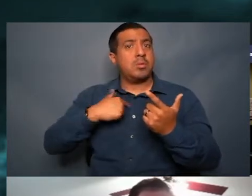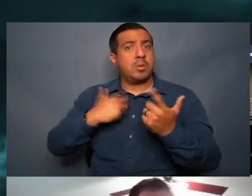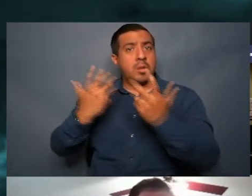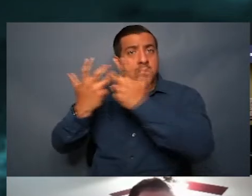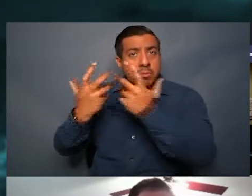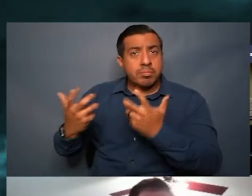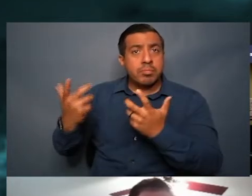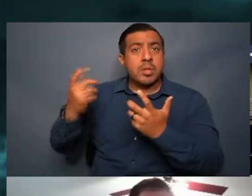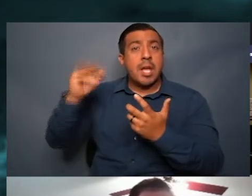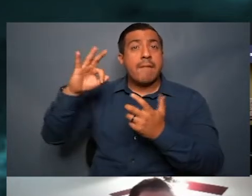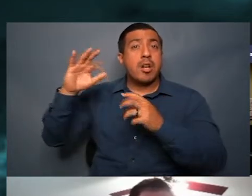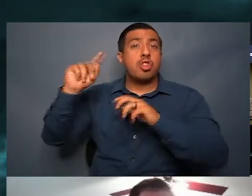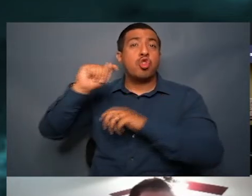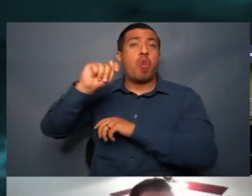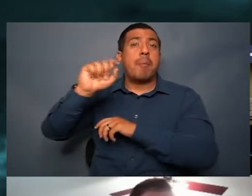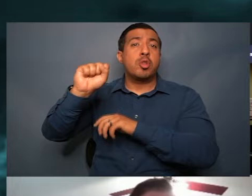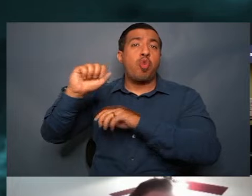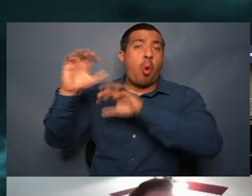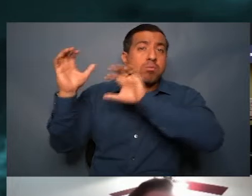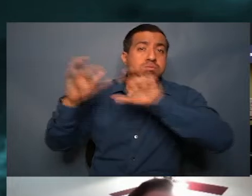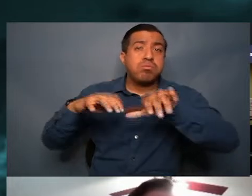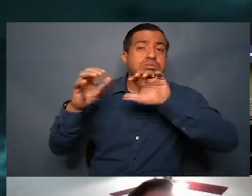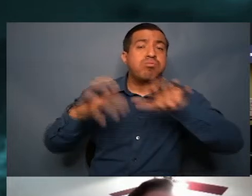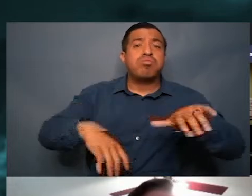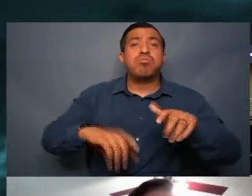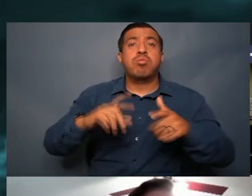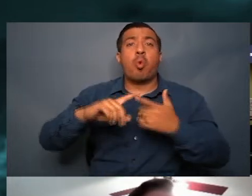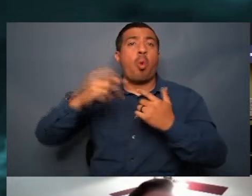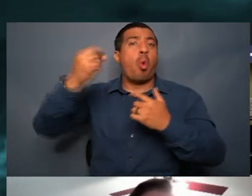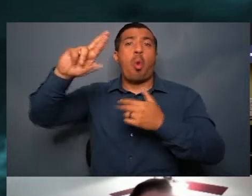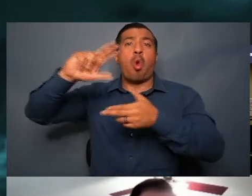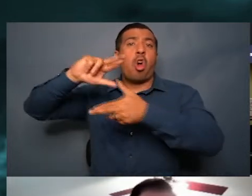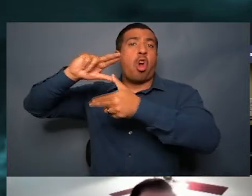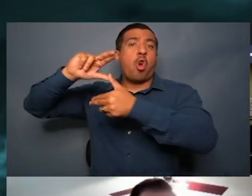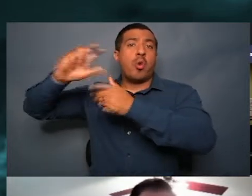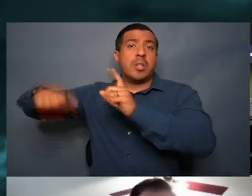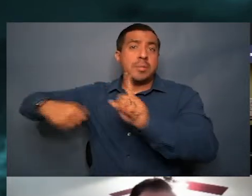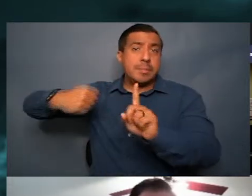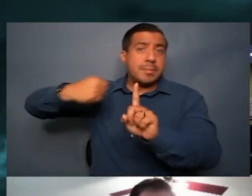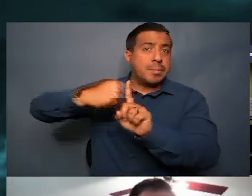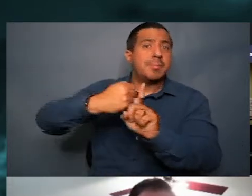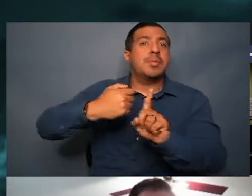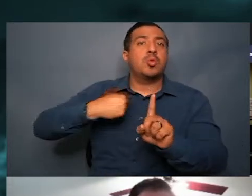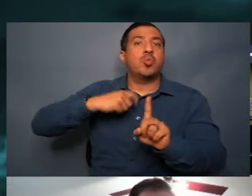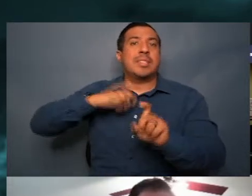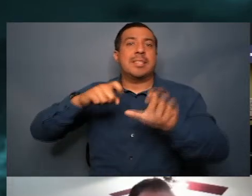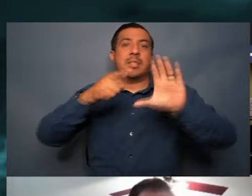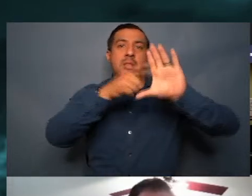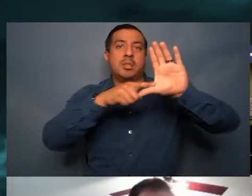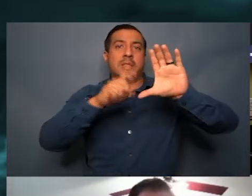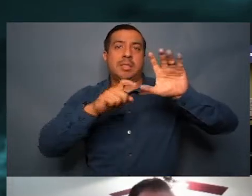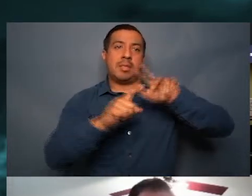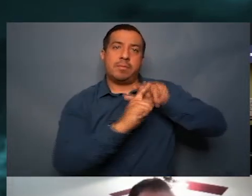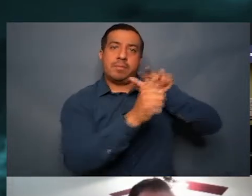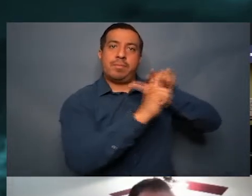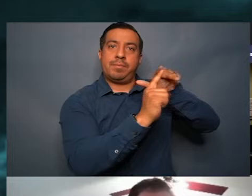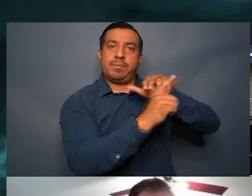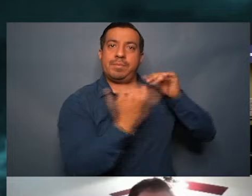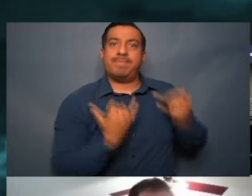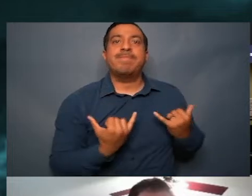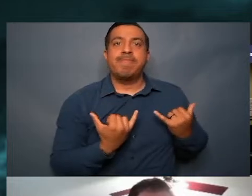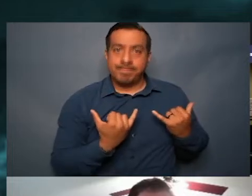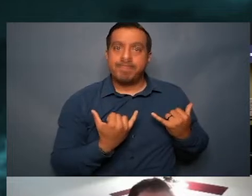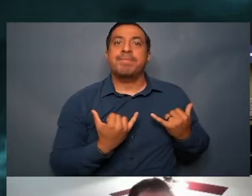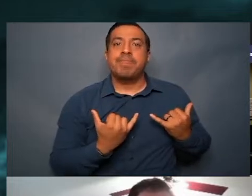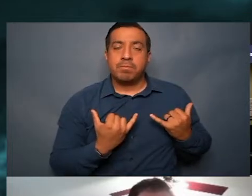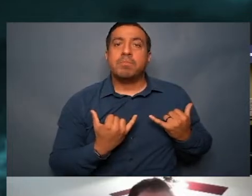tropical storm or a hurricane were approaching us and we had to evacuate our coastline. So there's extensive plans through